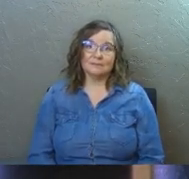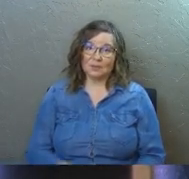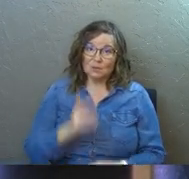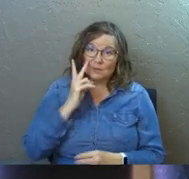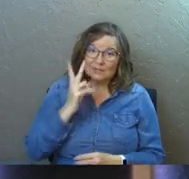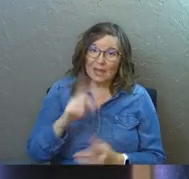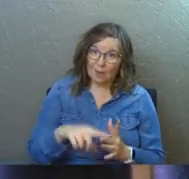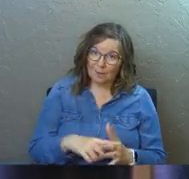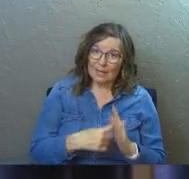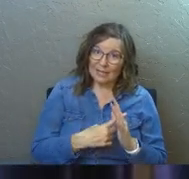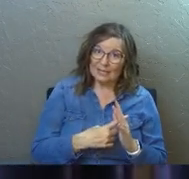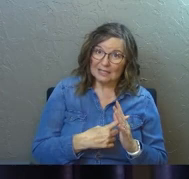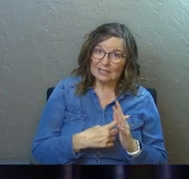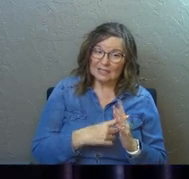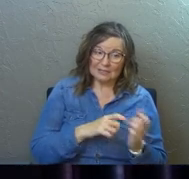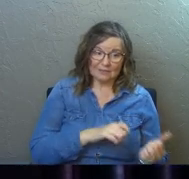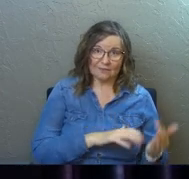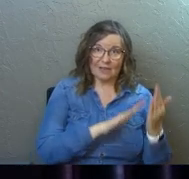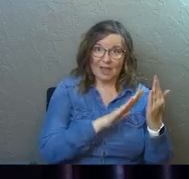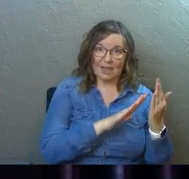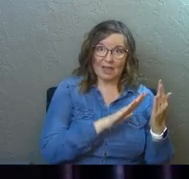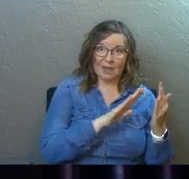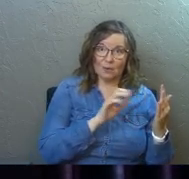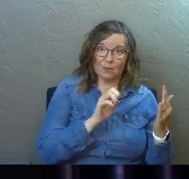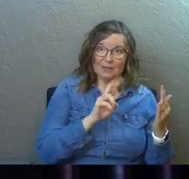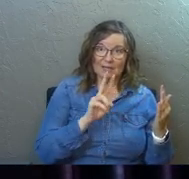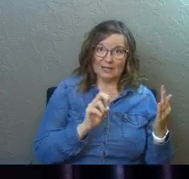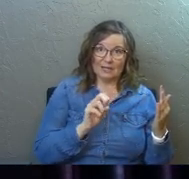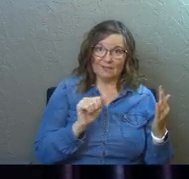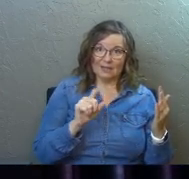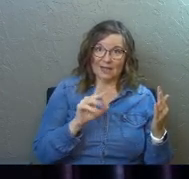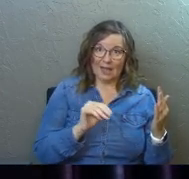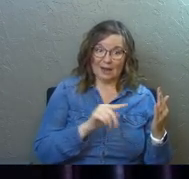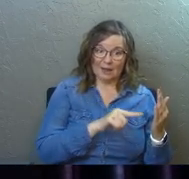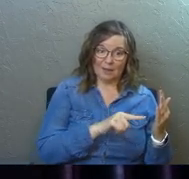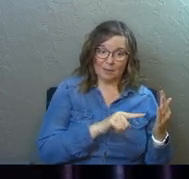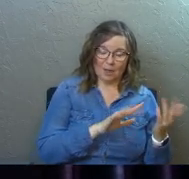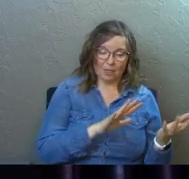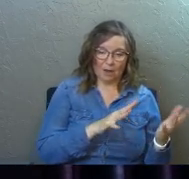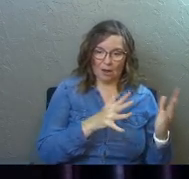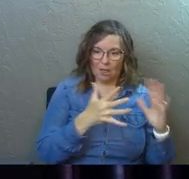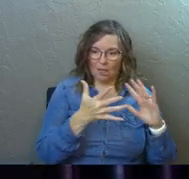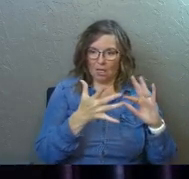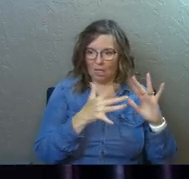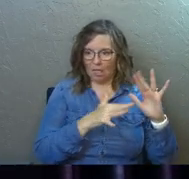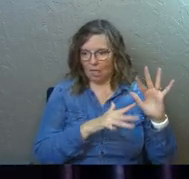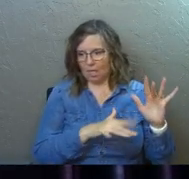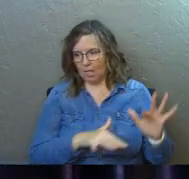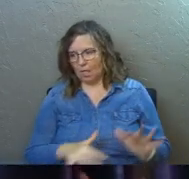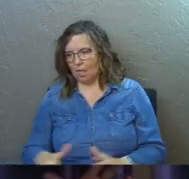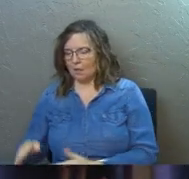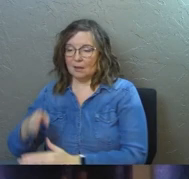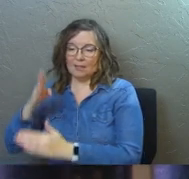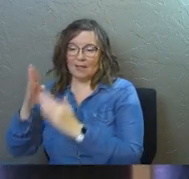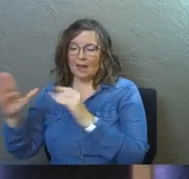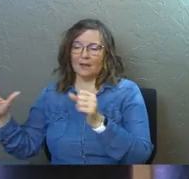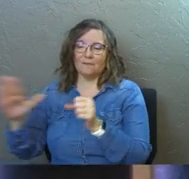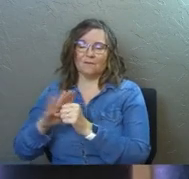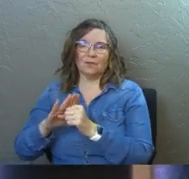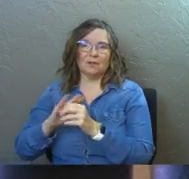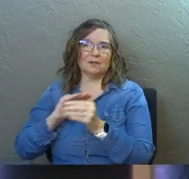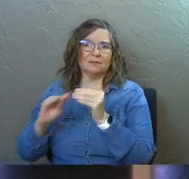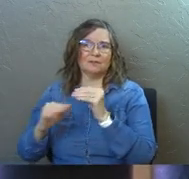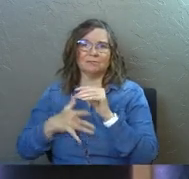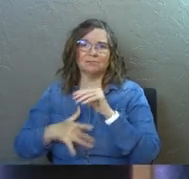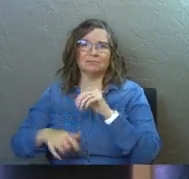So do you see how it begins face to face with God? And then everything breaks. And then we get all the way to the end, and God has fully restored